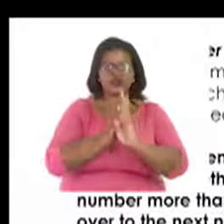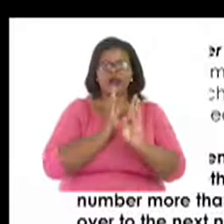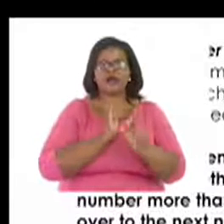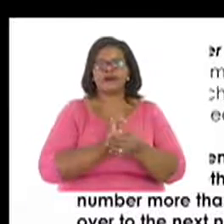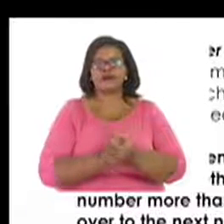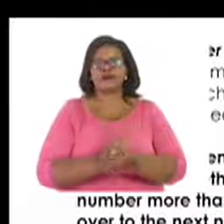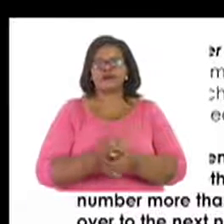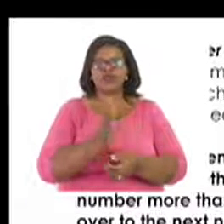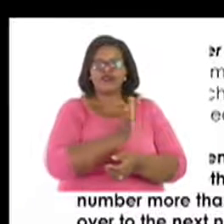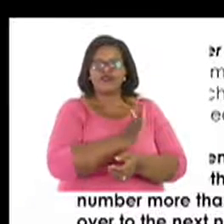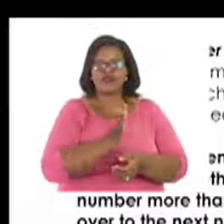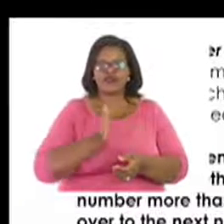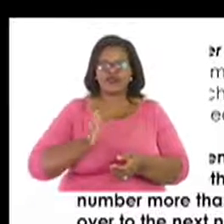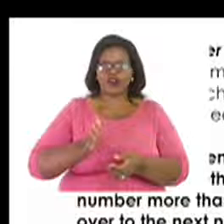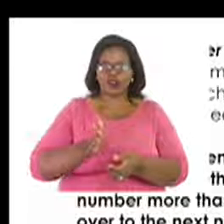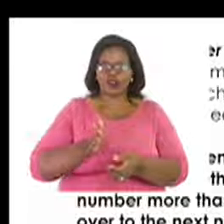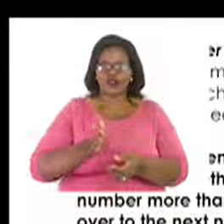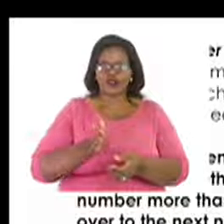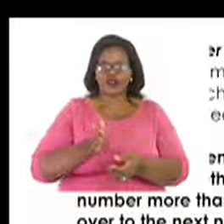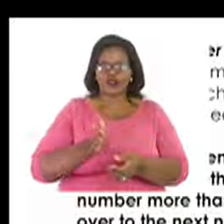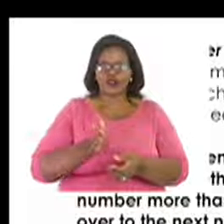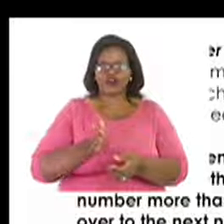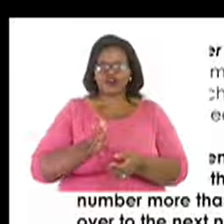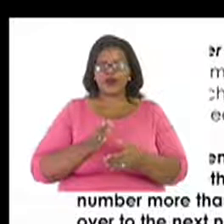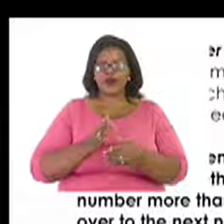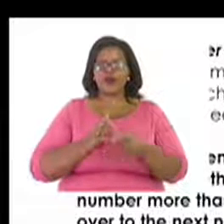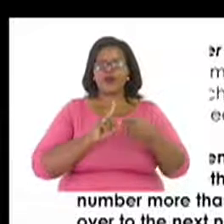55 plus